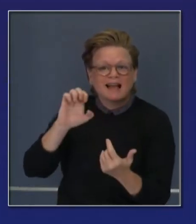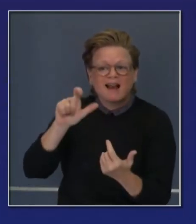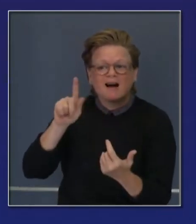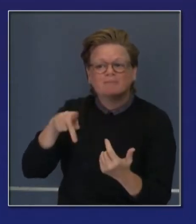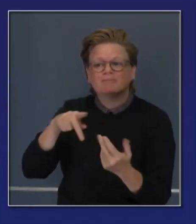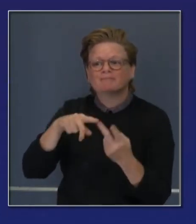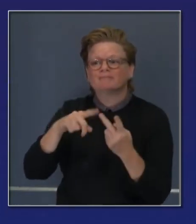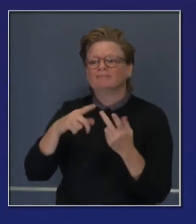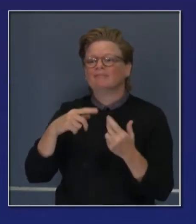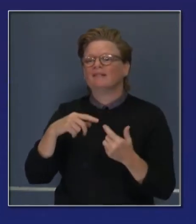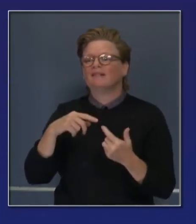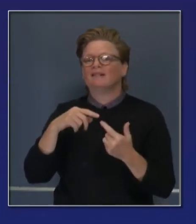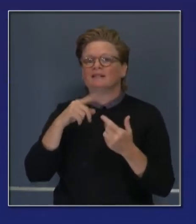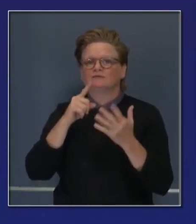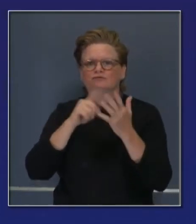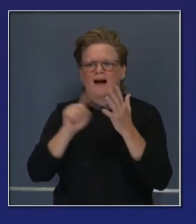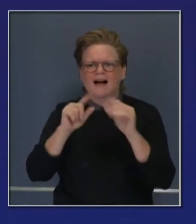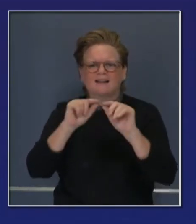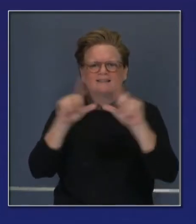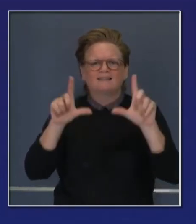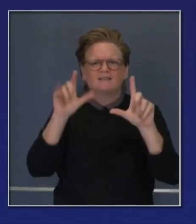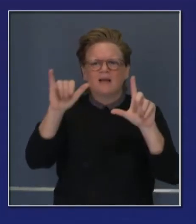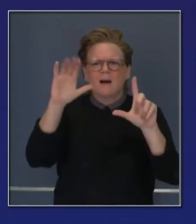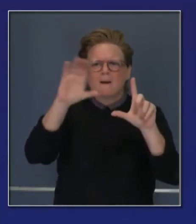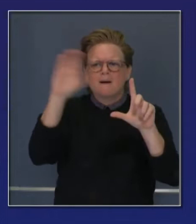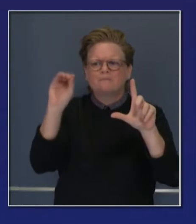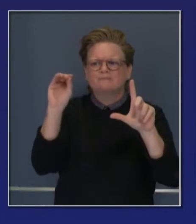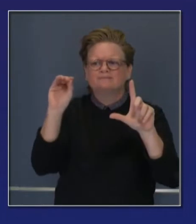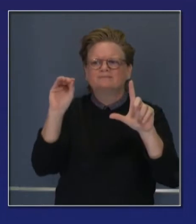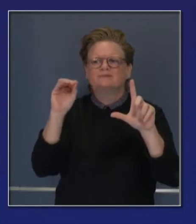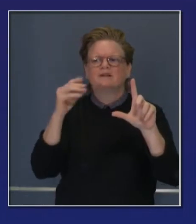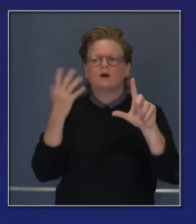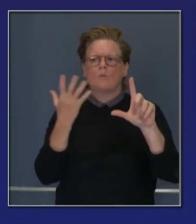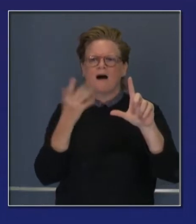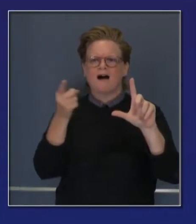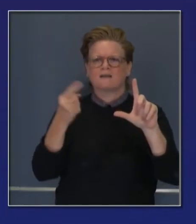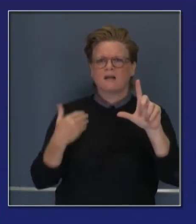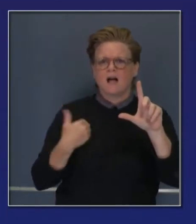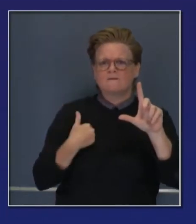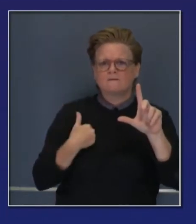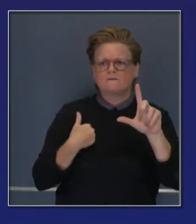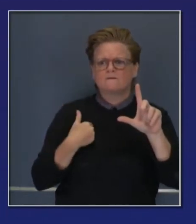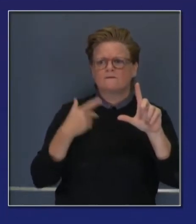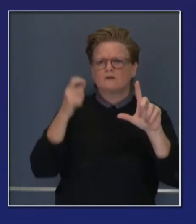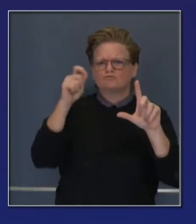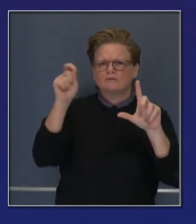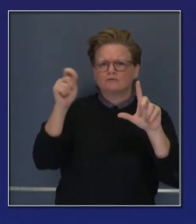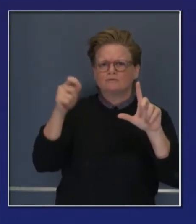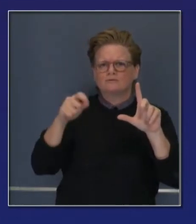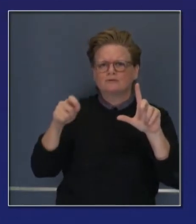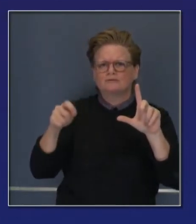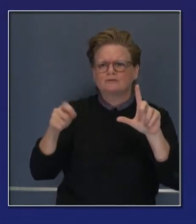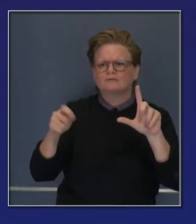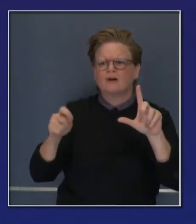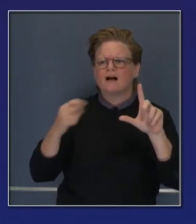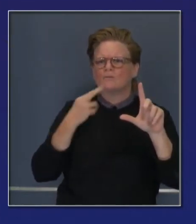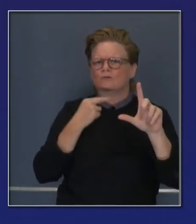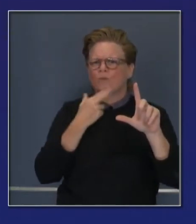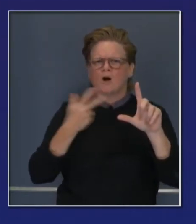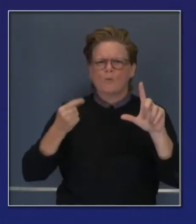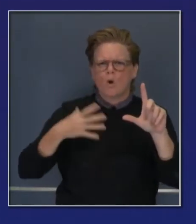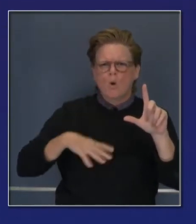kind of information to validate what is asserted by, for example, a restaurant or a retail establishment. What